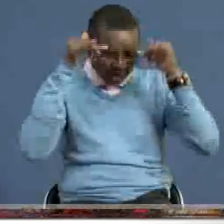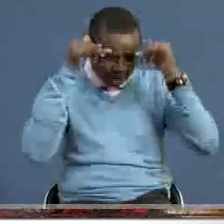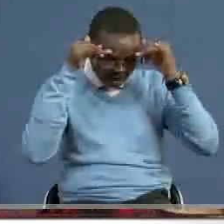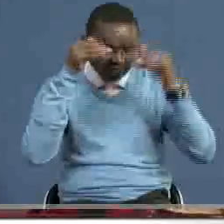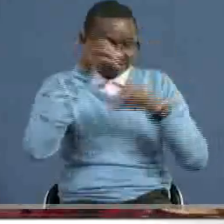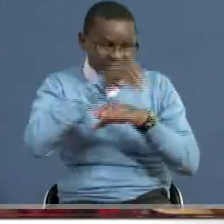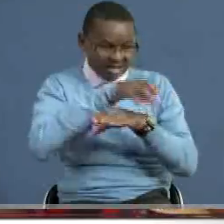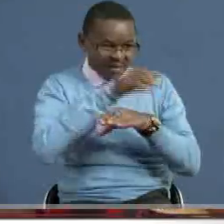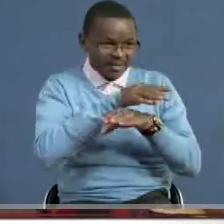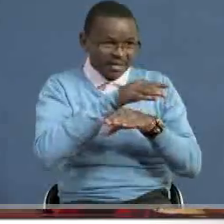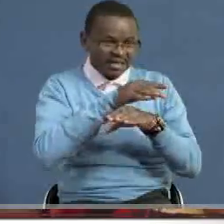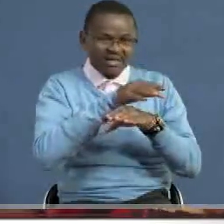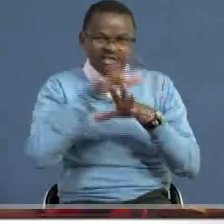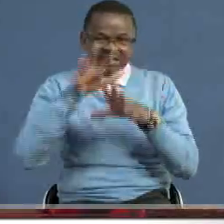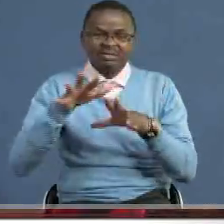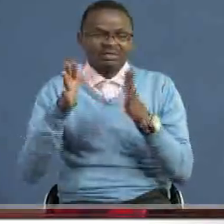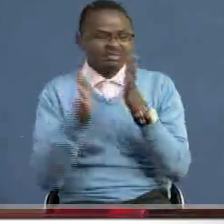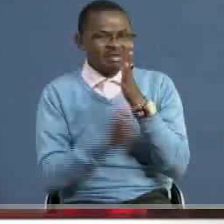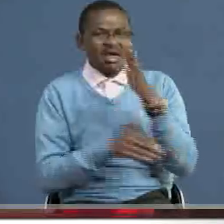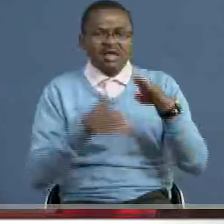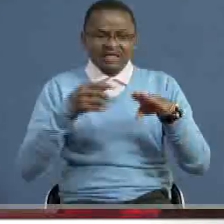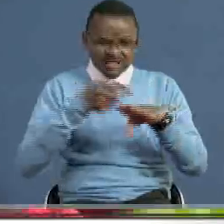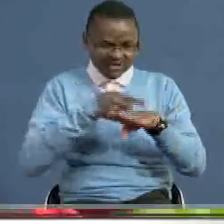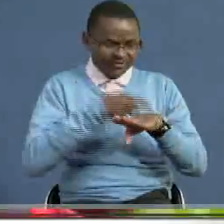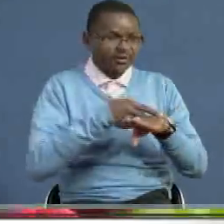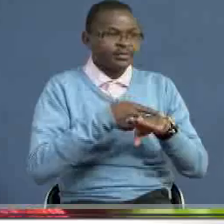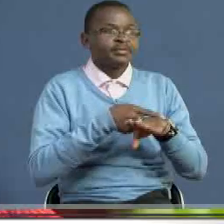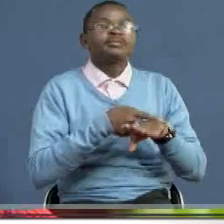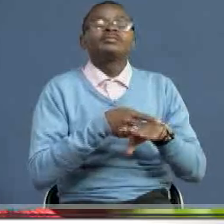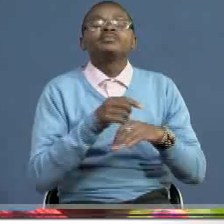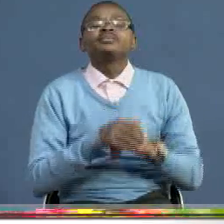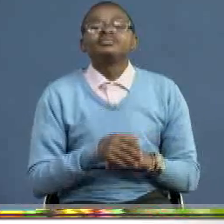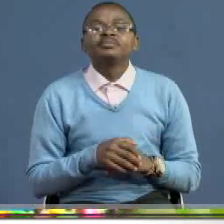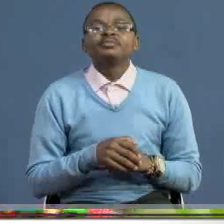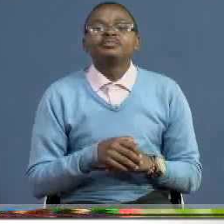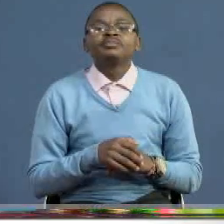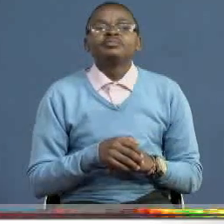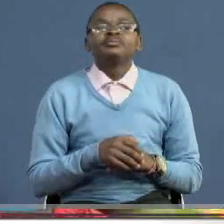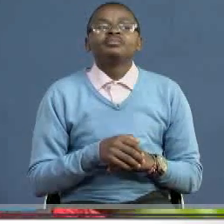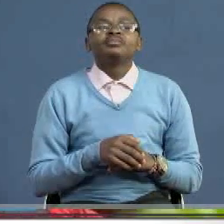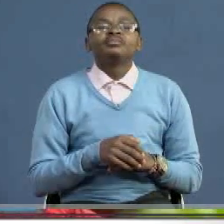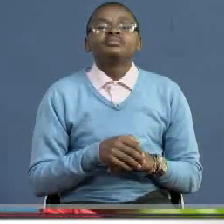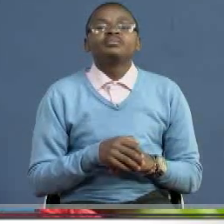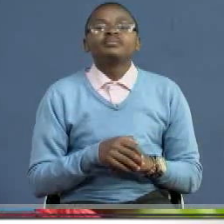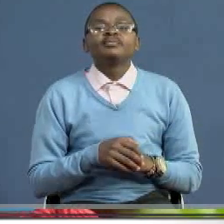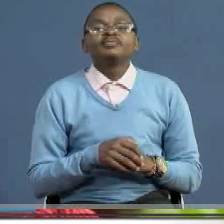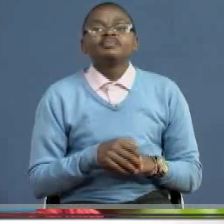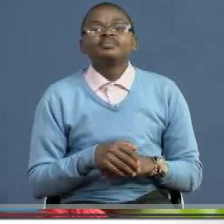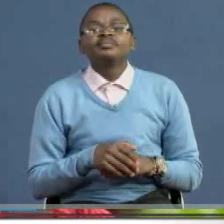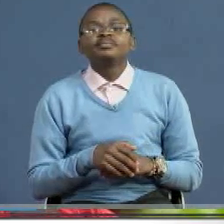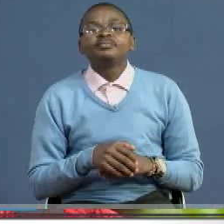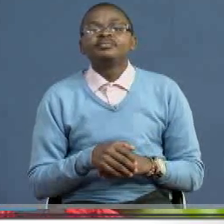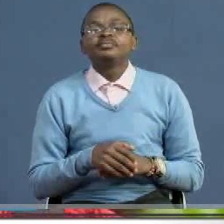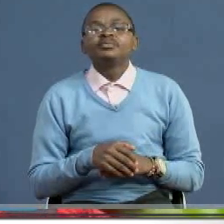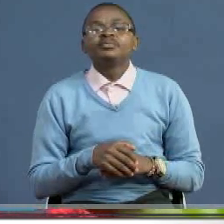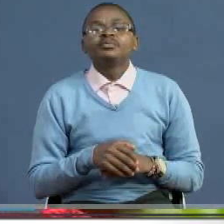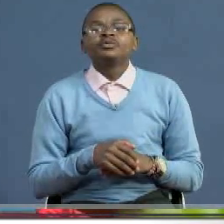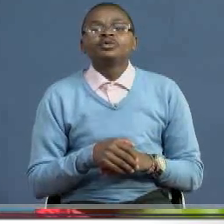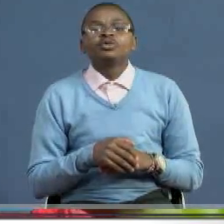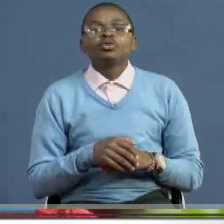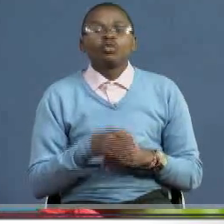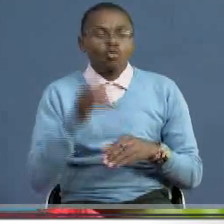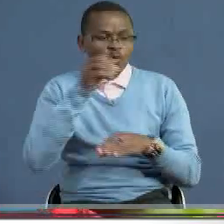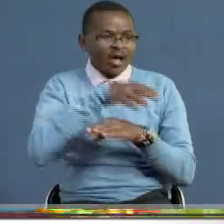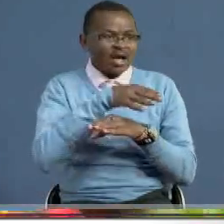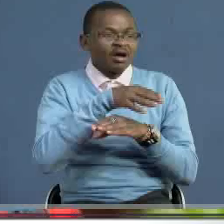newborn babies with terrible infections. Inahitaji mjusikafiri. Nilikuwa natumia bobe mjusikafiri kuweka kwa